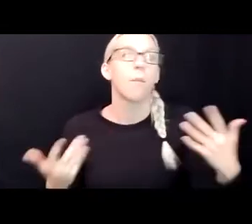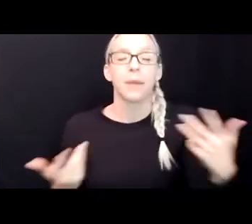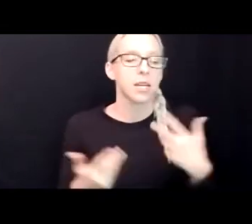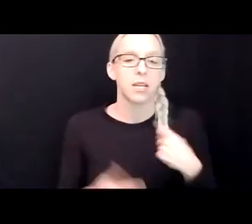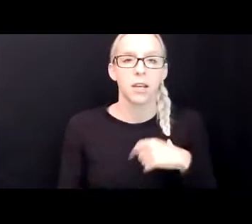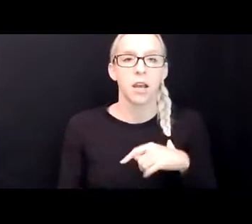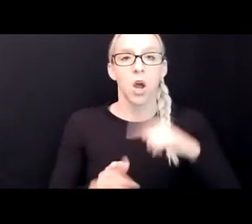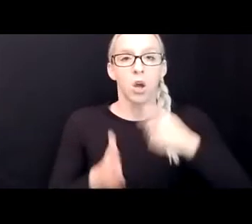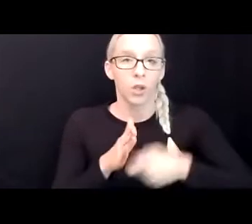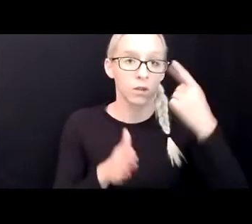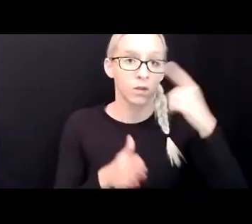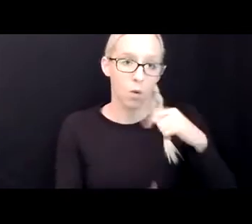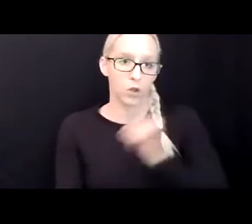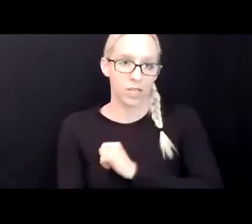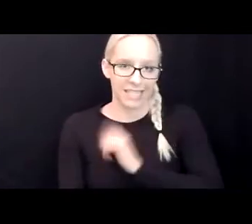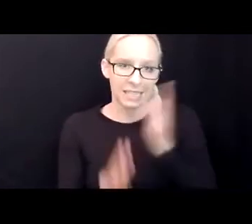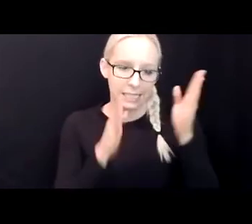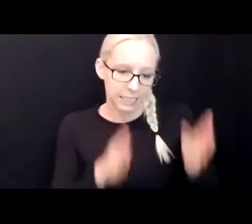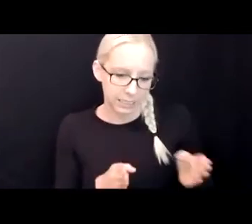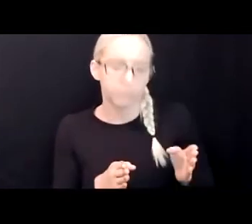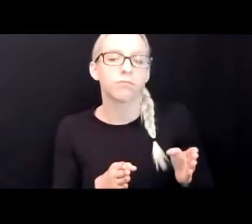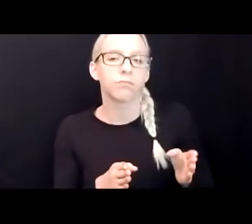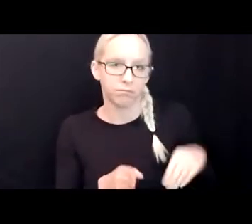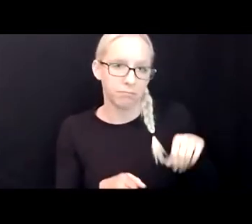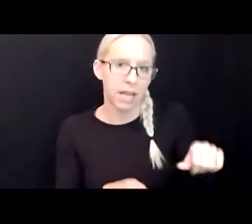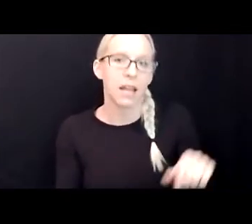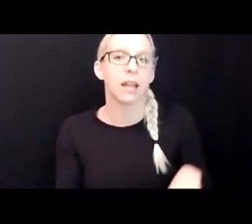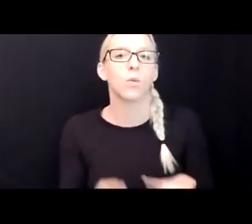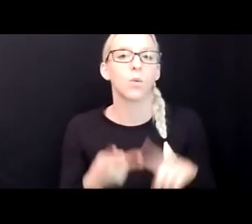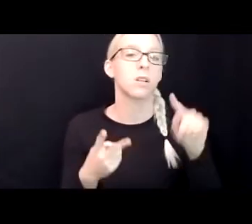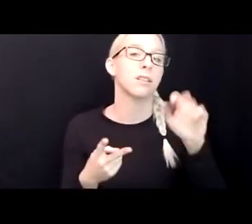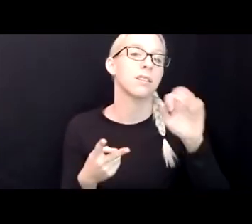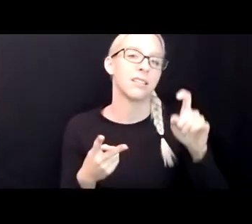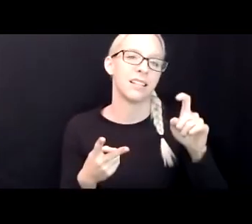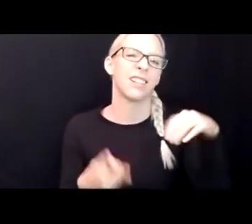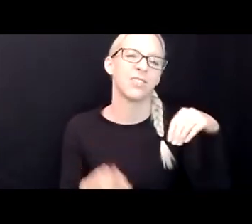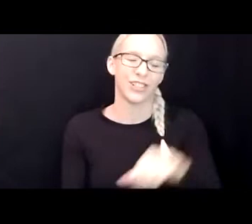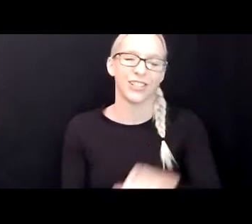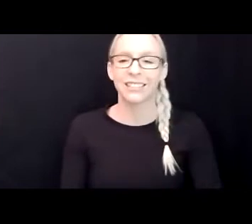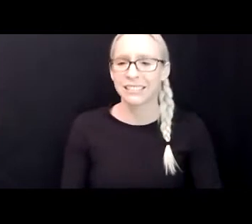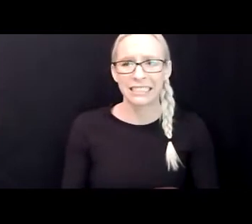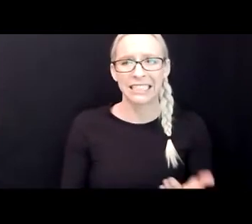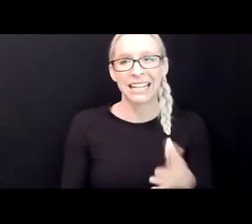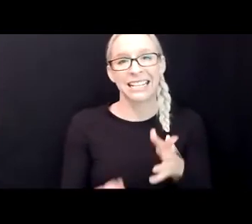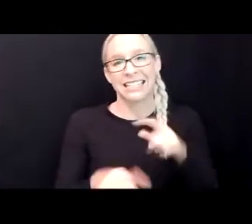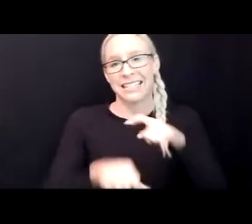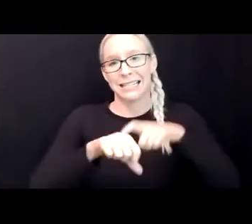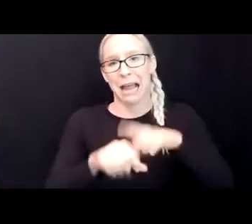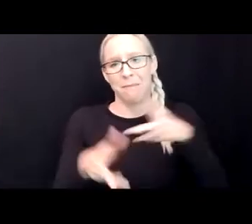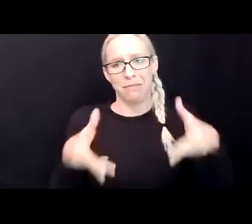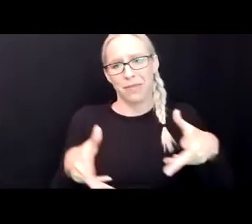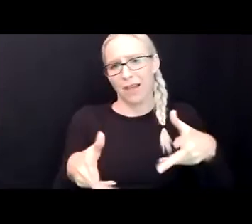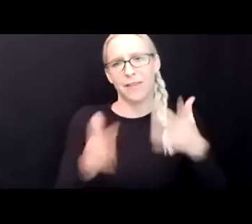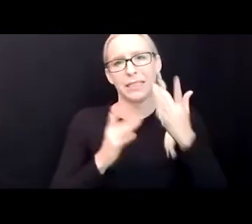doing tax returns and things like that. So with that, John, I didn't leave as much time, but were there any other questions or anything we needed to